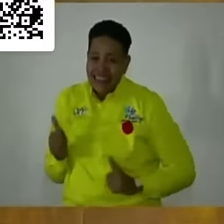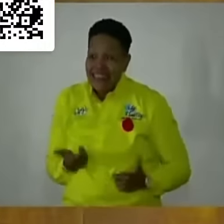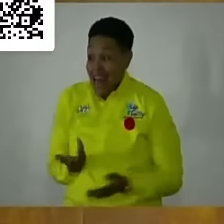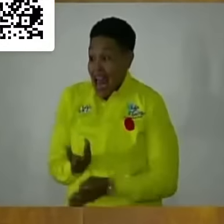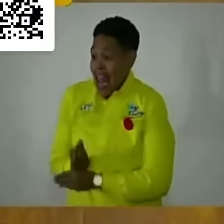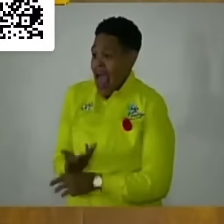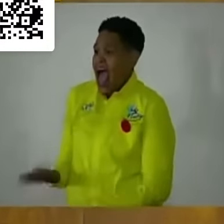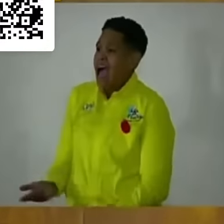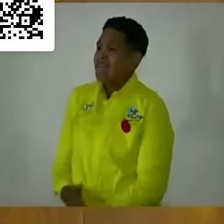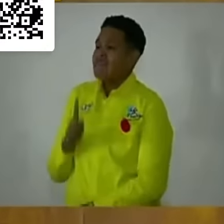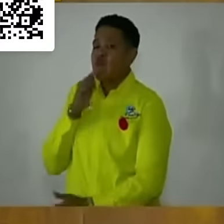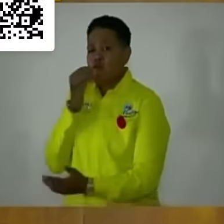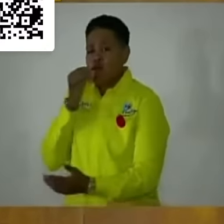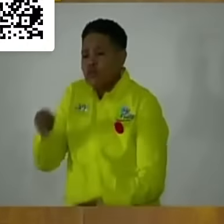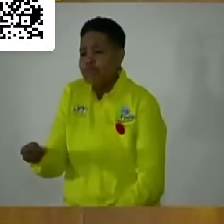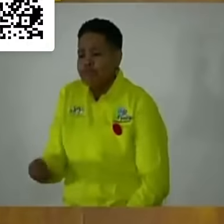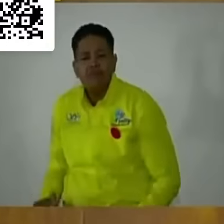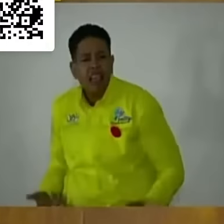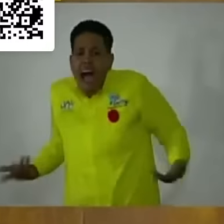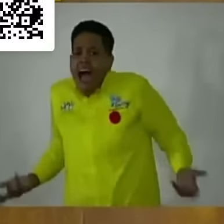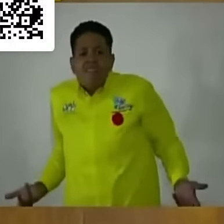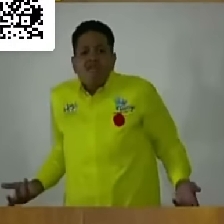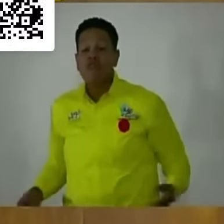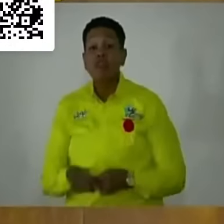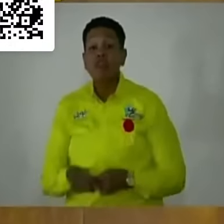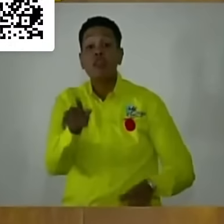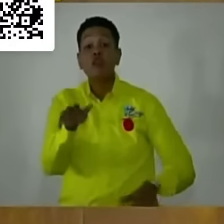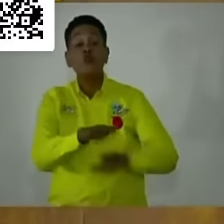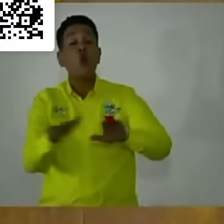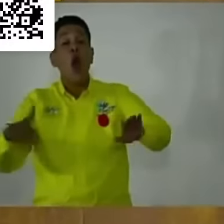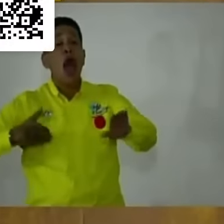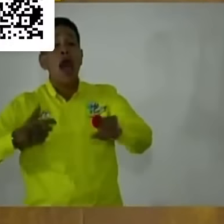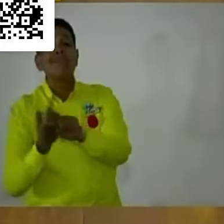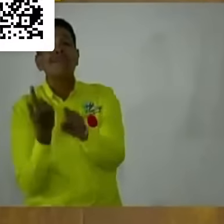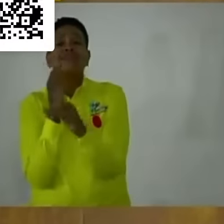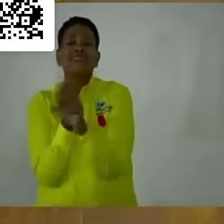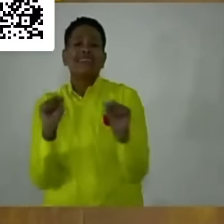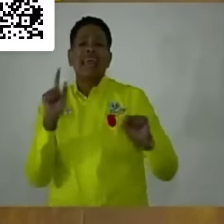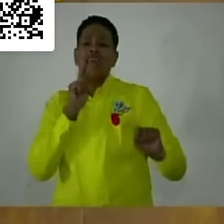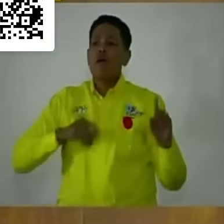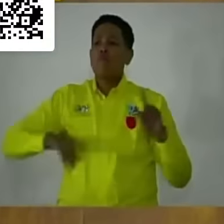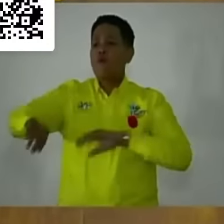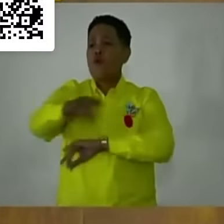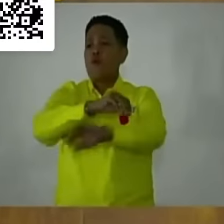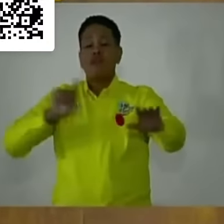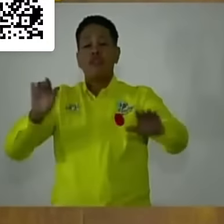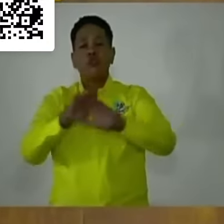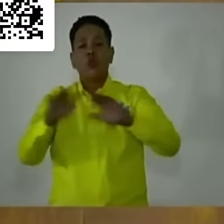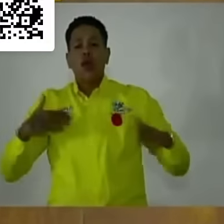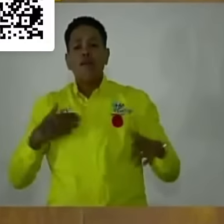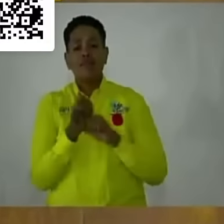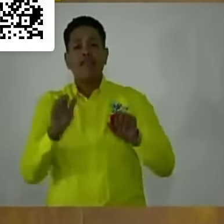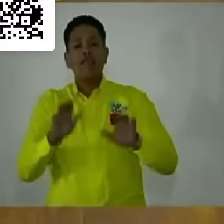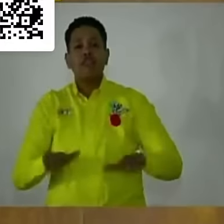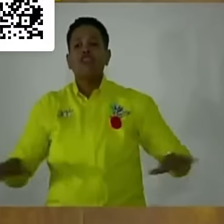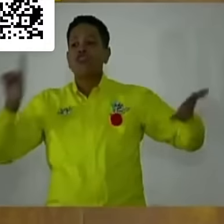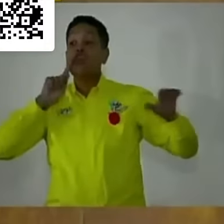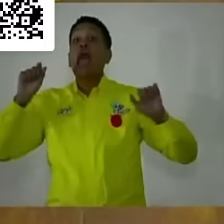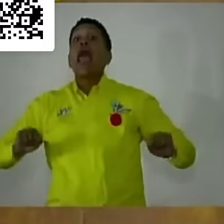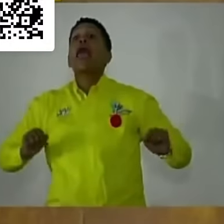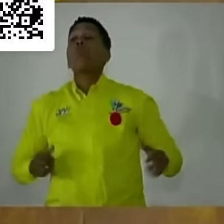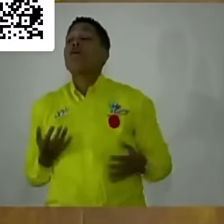to use for production. They don't have the safety of moving around. They don't have the safety of the children being able to